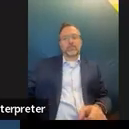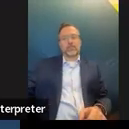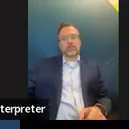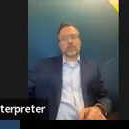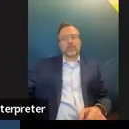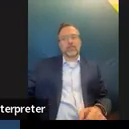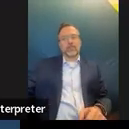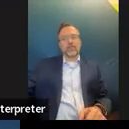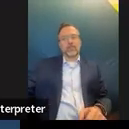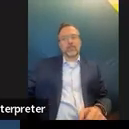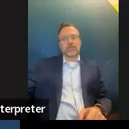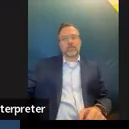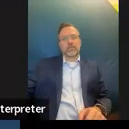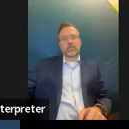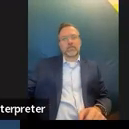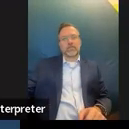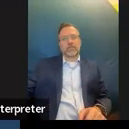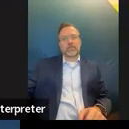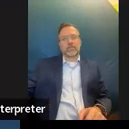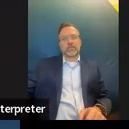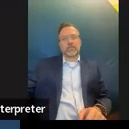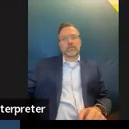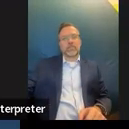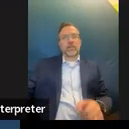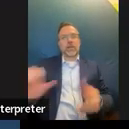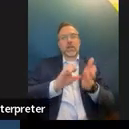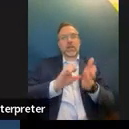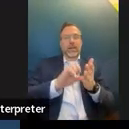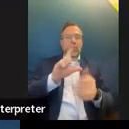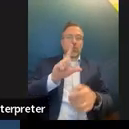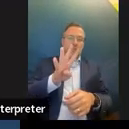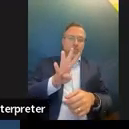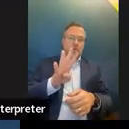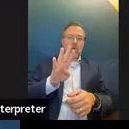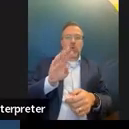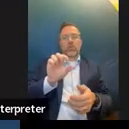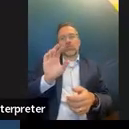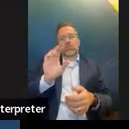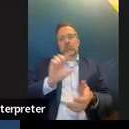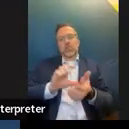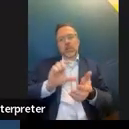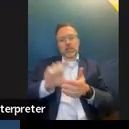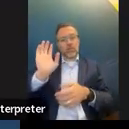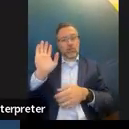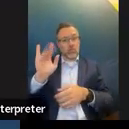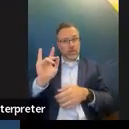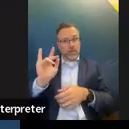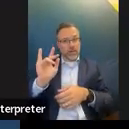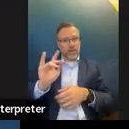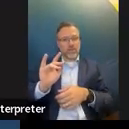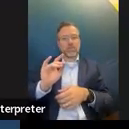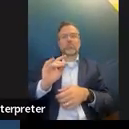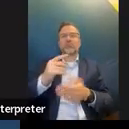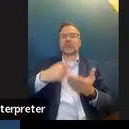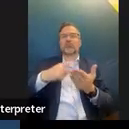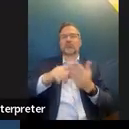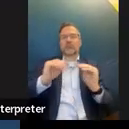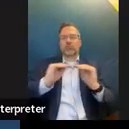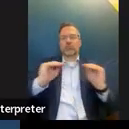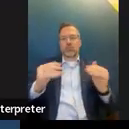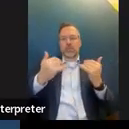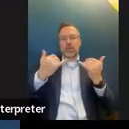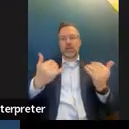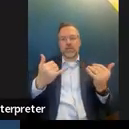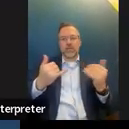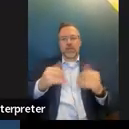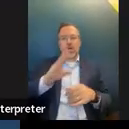Procedural manual again, page 24 and 25 talks about present levels. We are going to go through this, each sentence of this out of